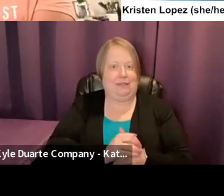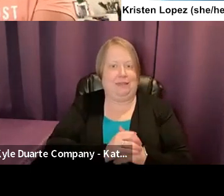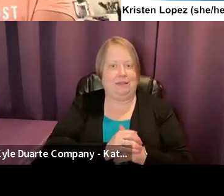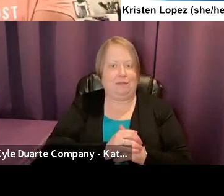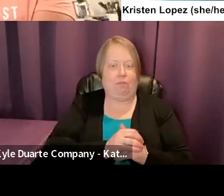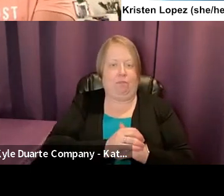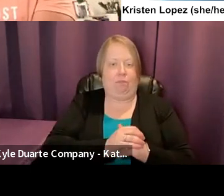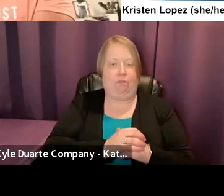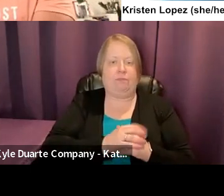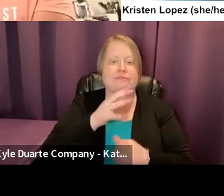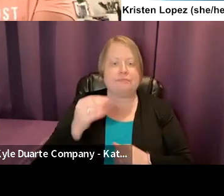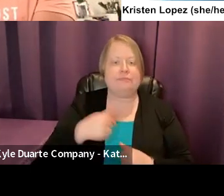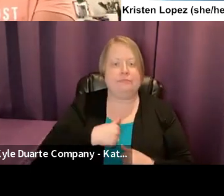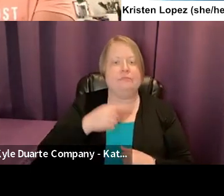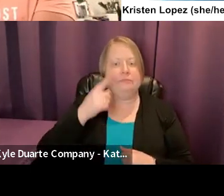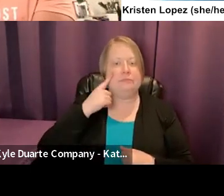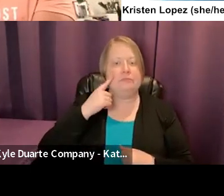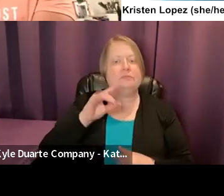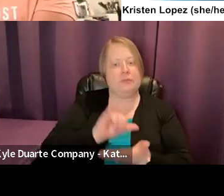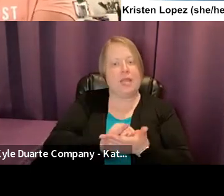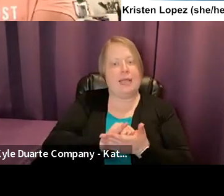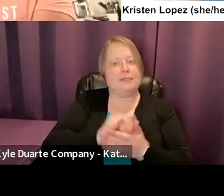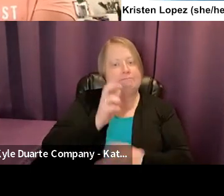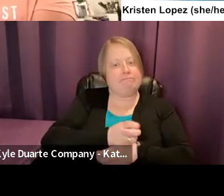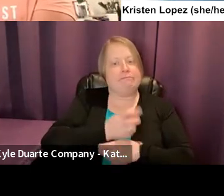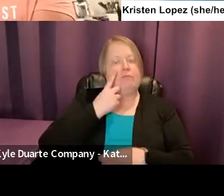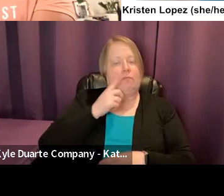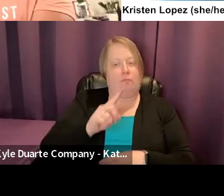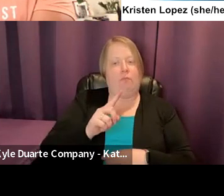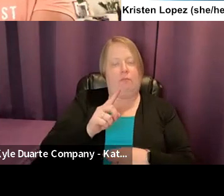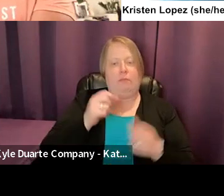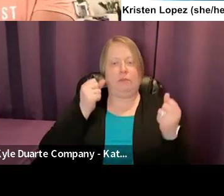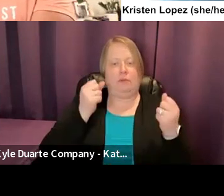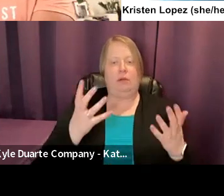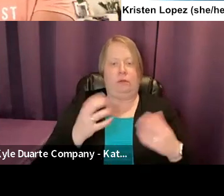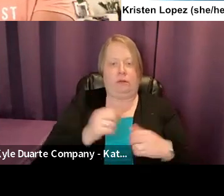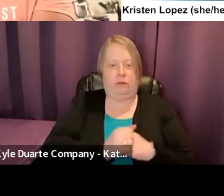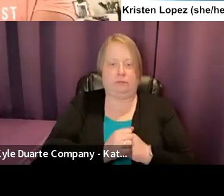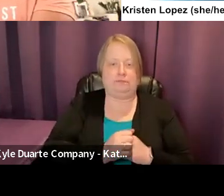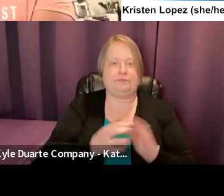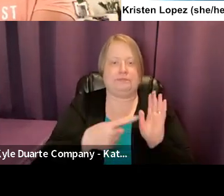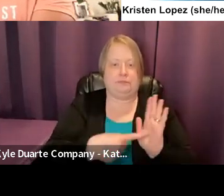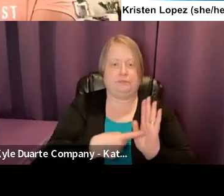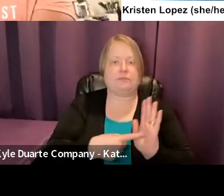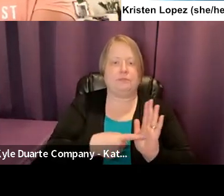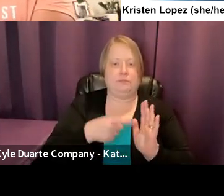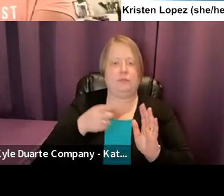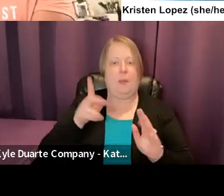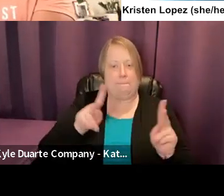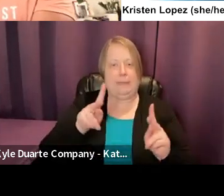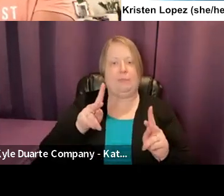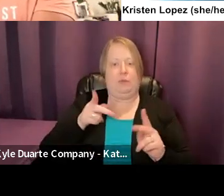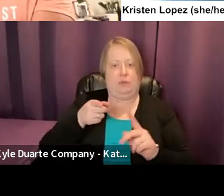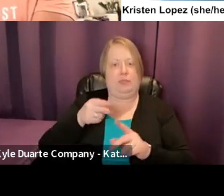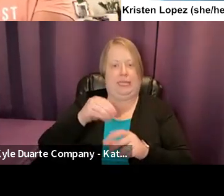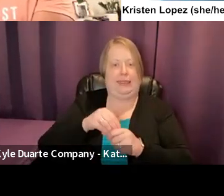representatives and people in the industry who are trying to at least push the few disabled things that exist in media. You know, I get